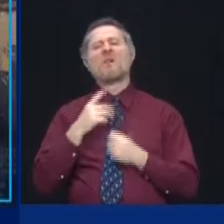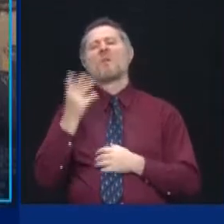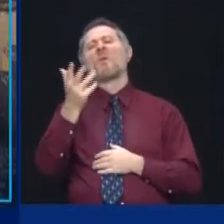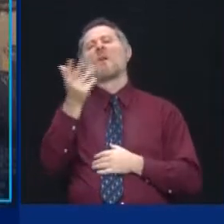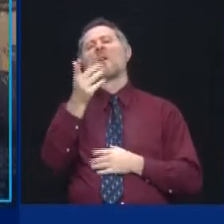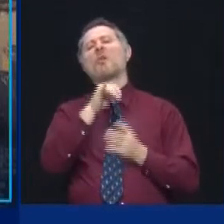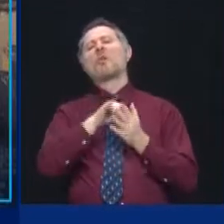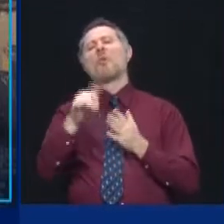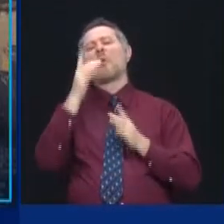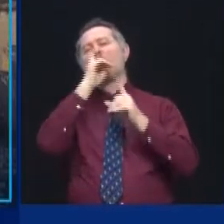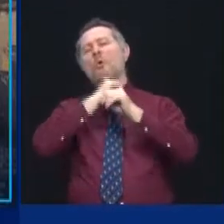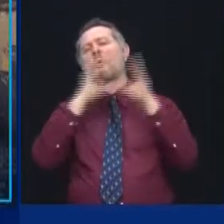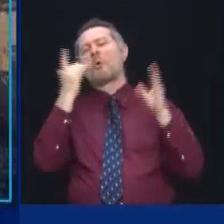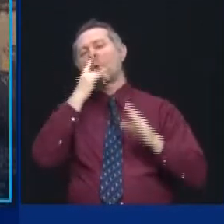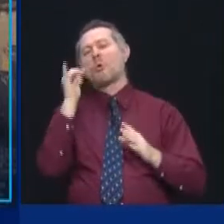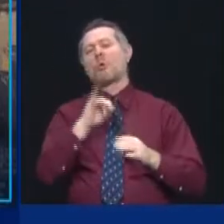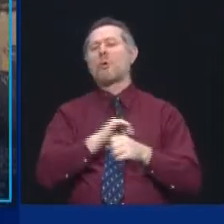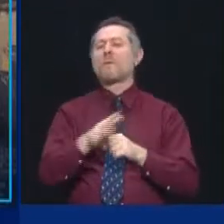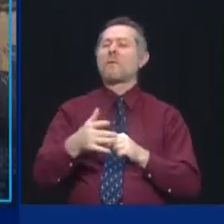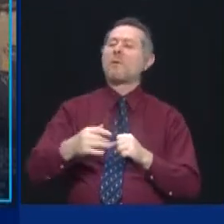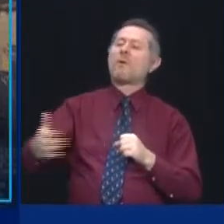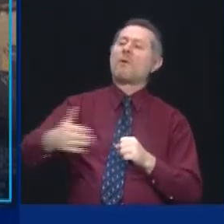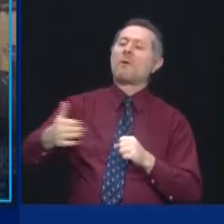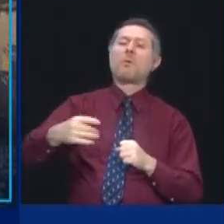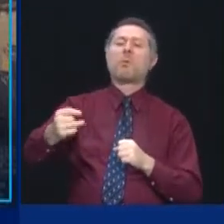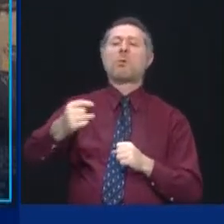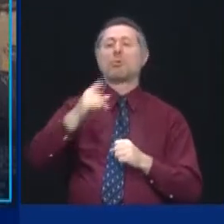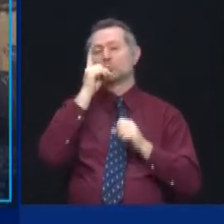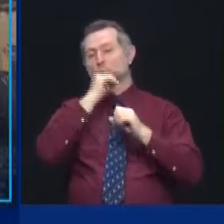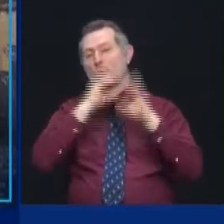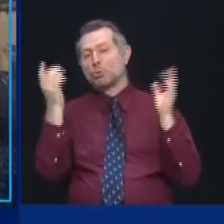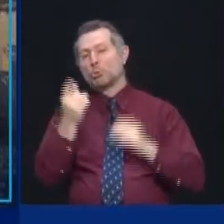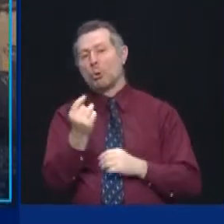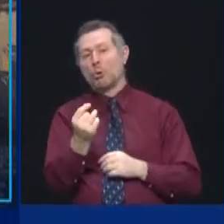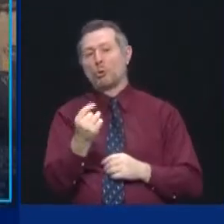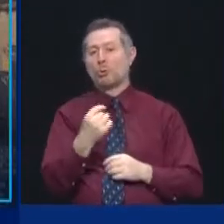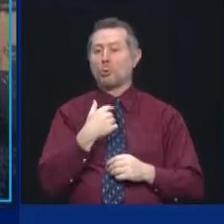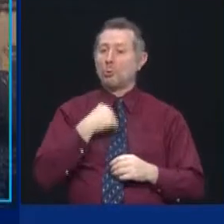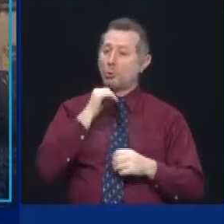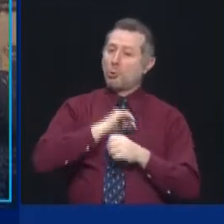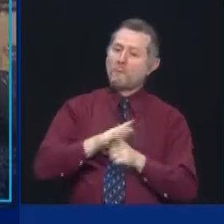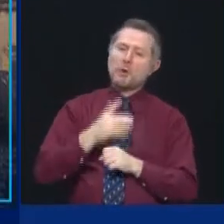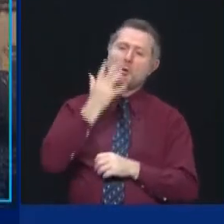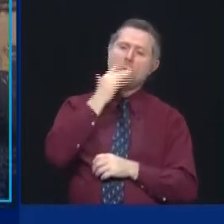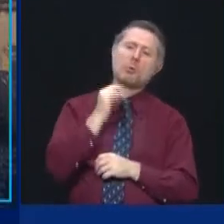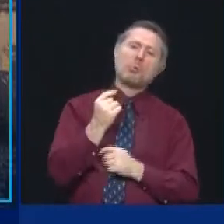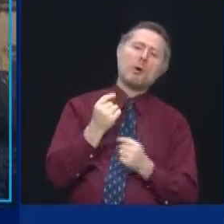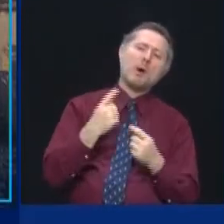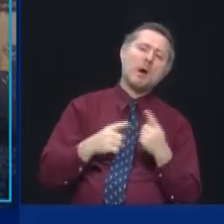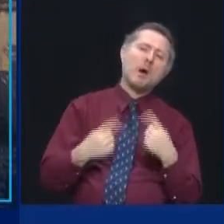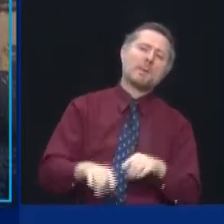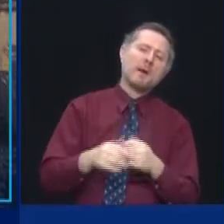we did to battle COVID. Let's give Alan and the entire team a round of applause.